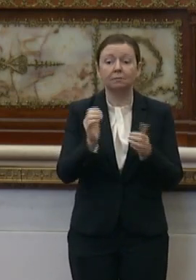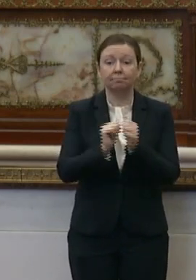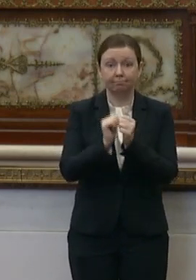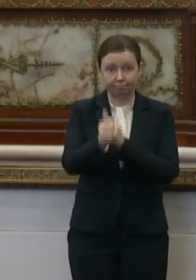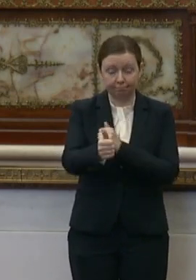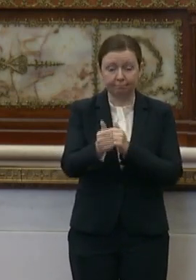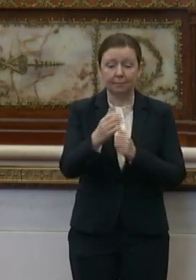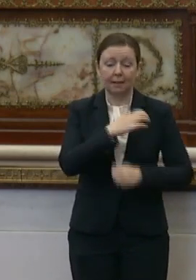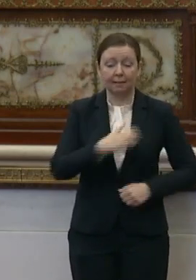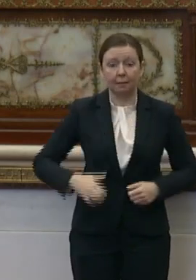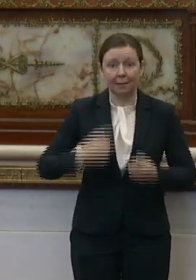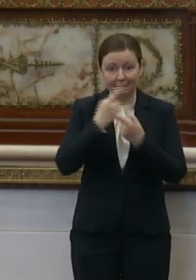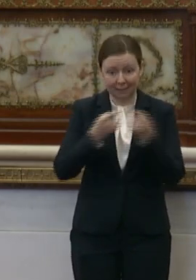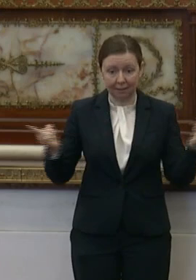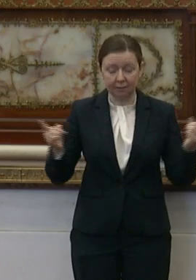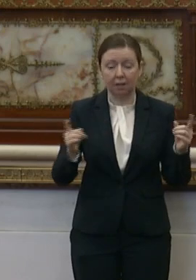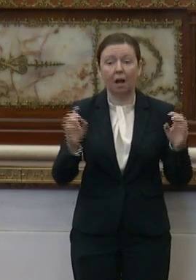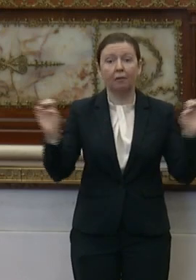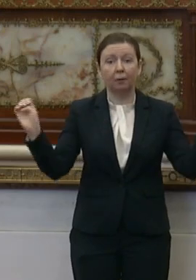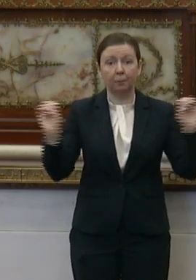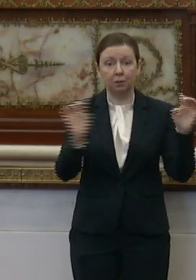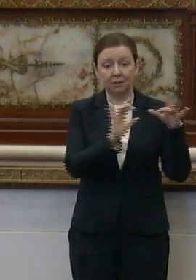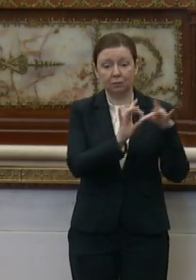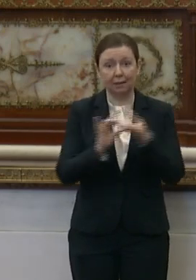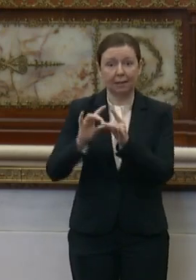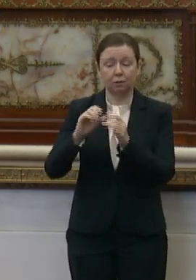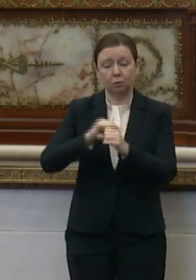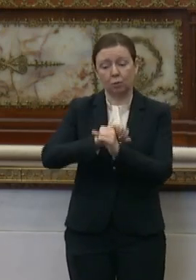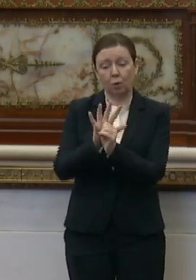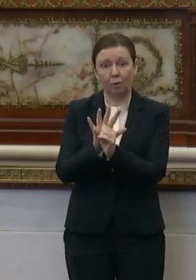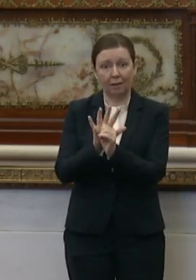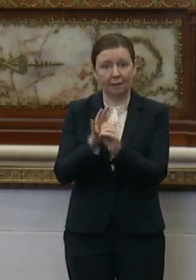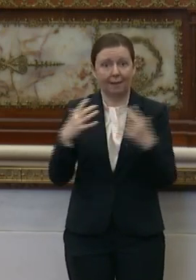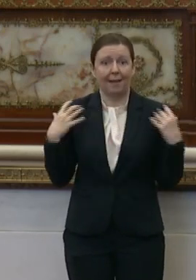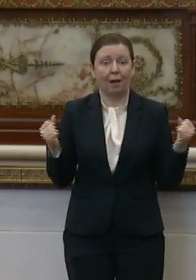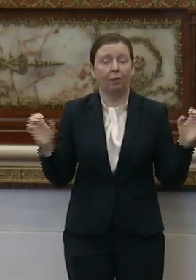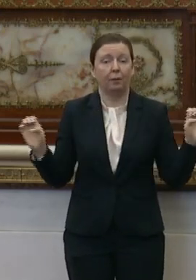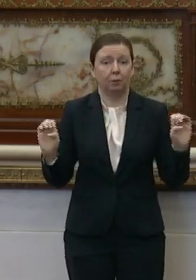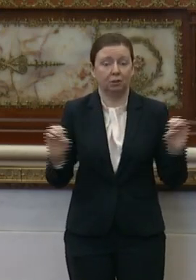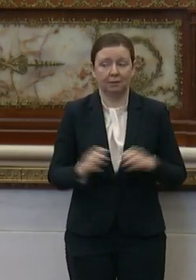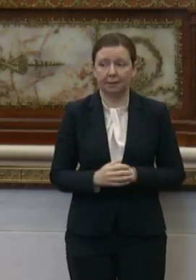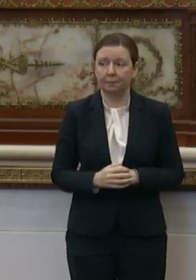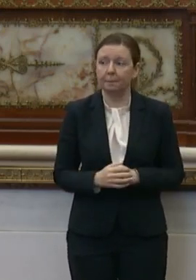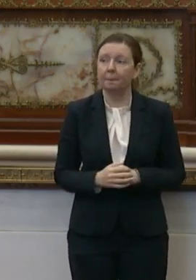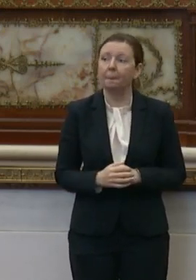mayor's declaration of emergency related to the COVID-19 health emergency.